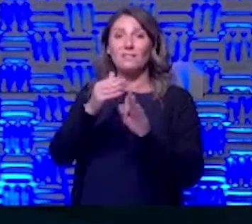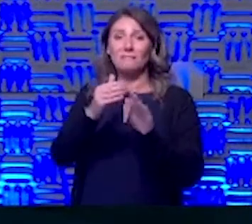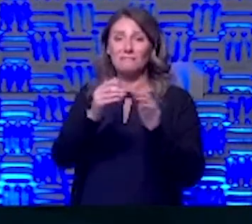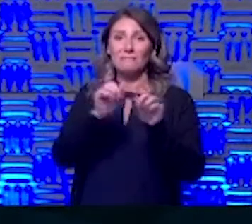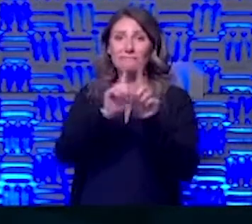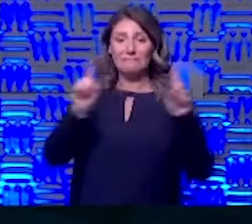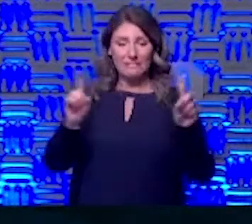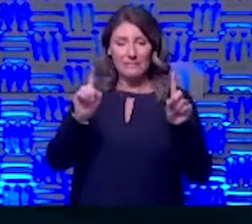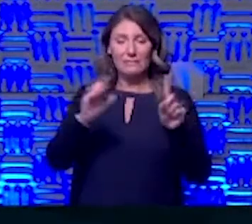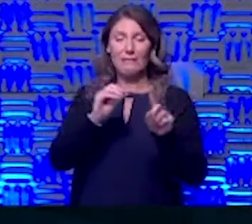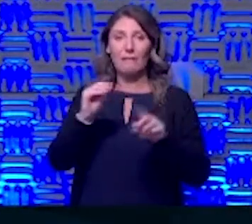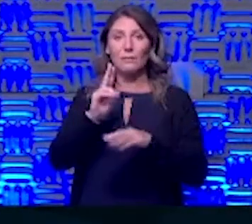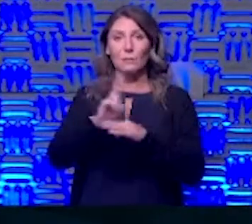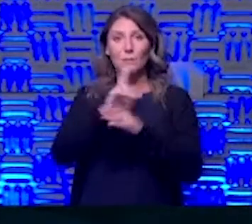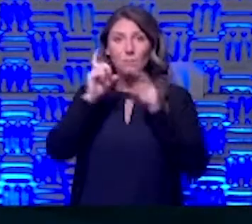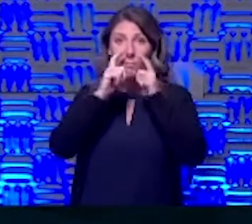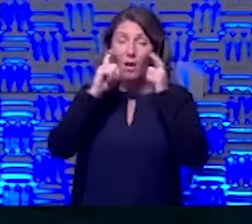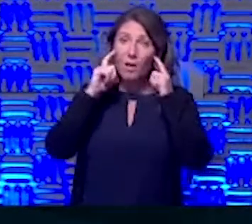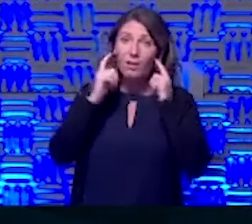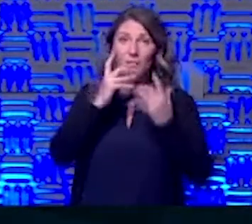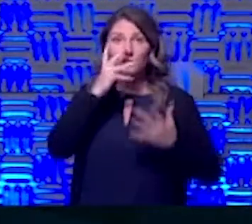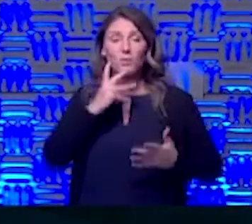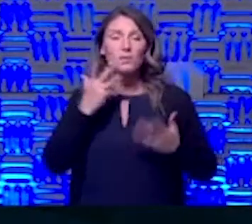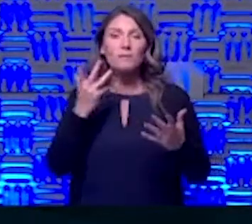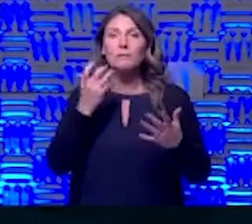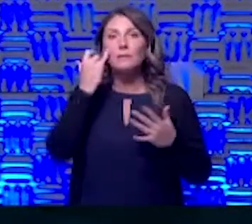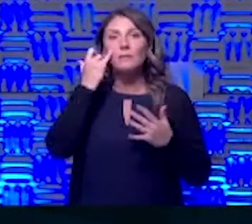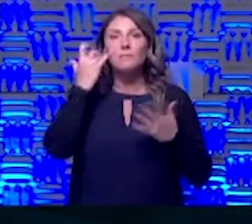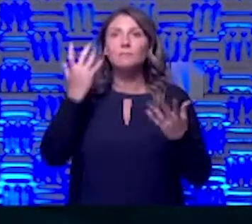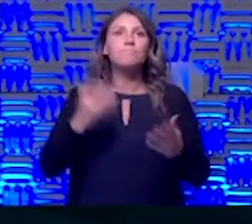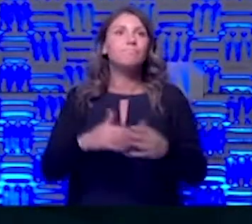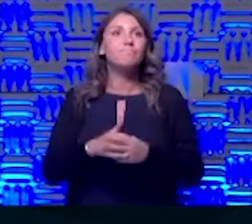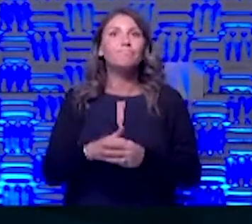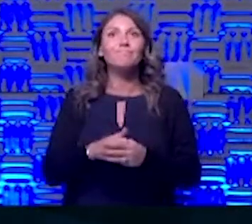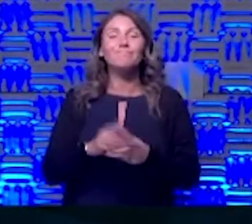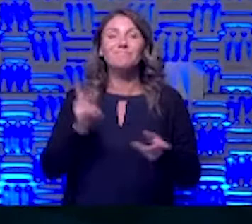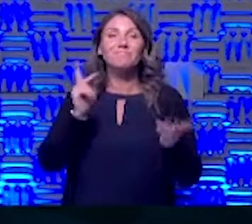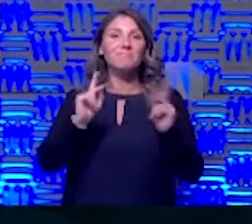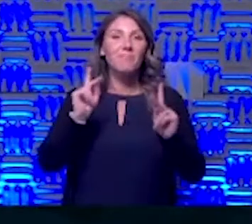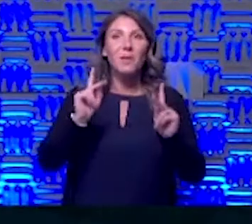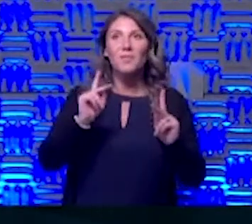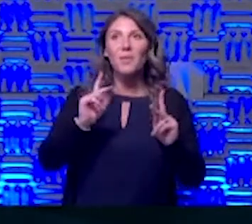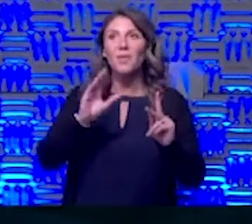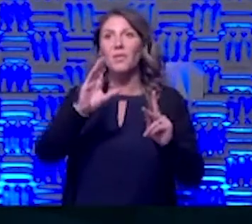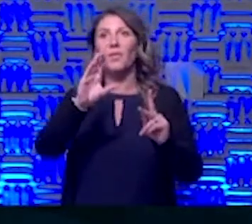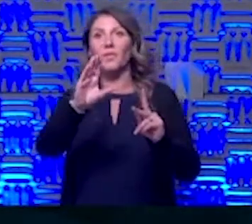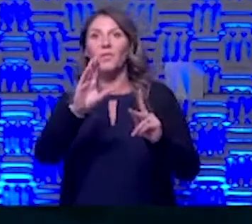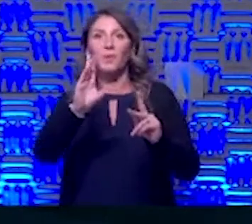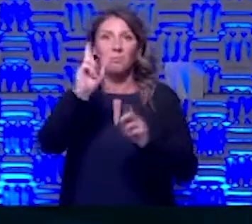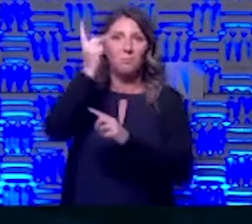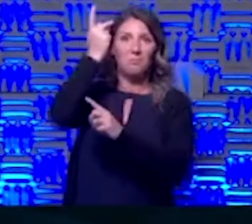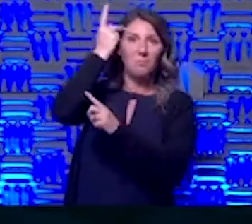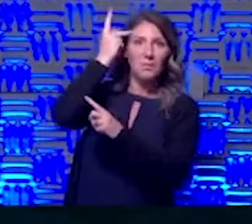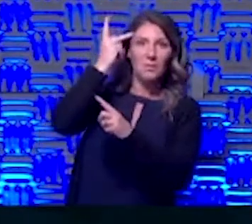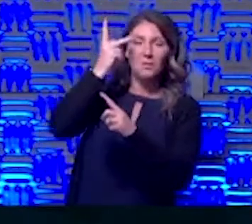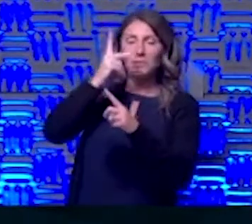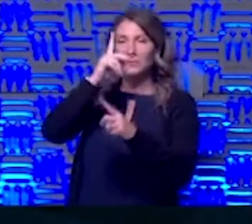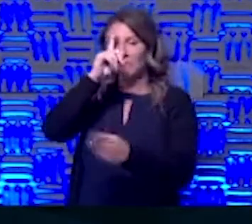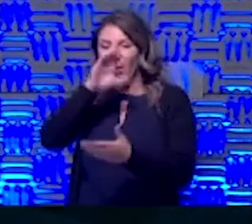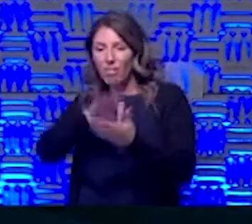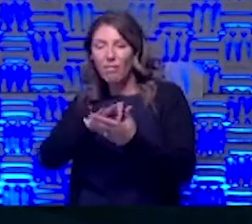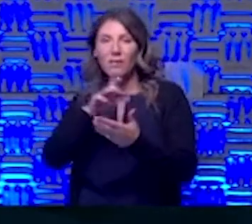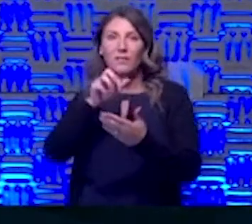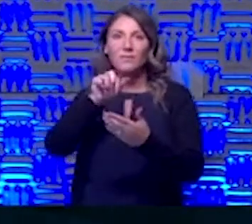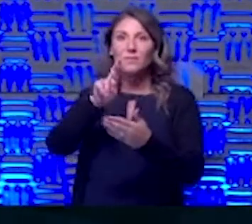masks. Unfortunately, whether it is people's underlying politicization and beliefs, or is it